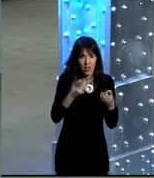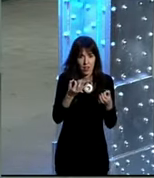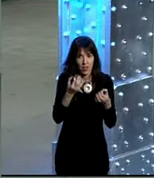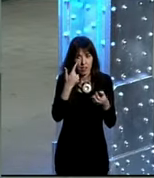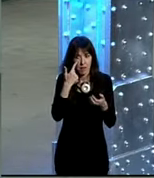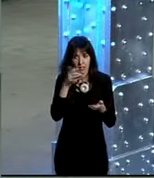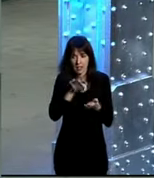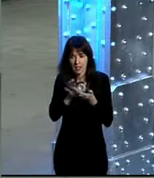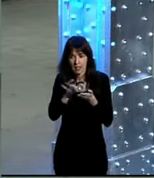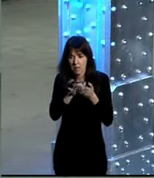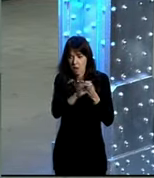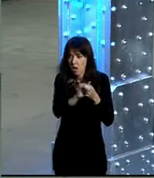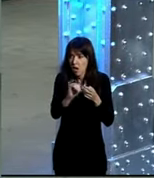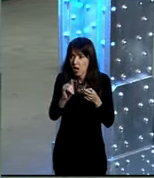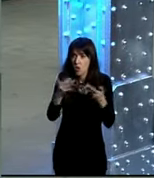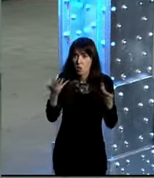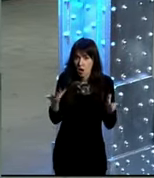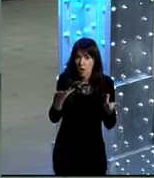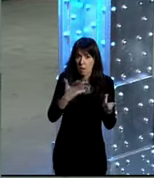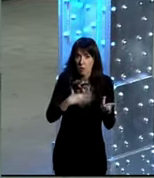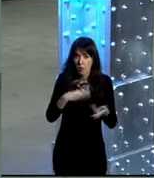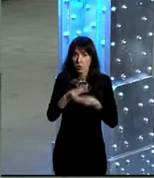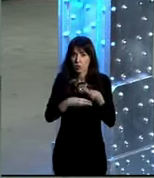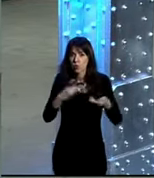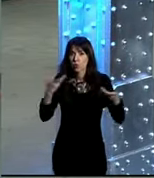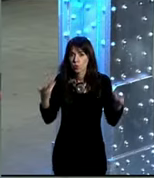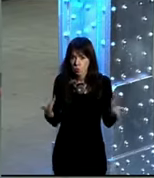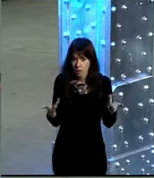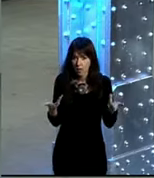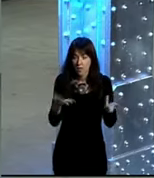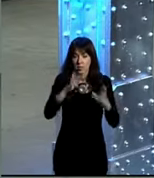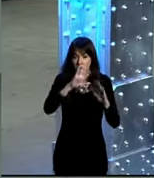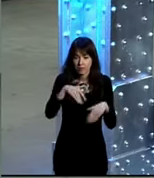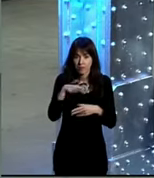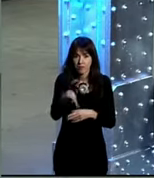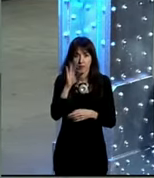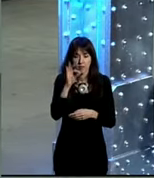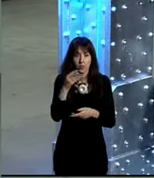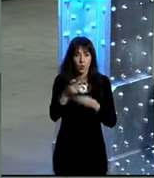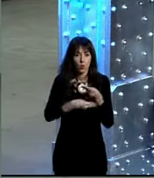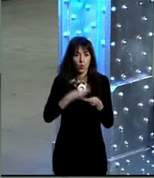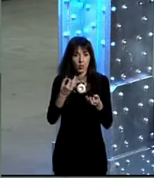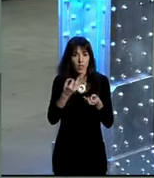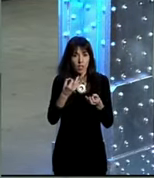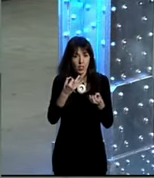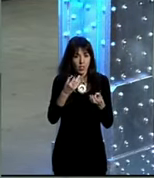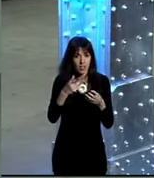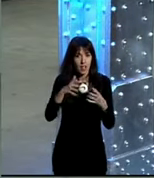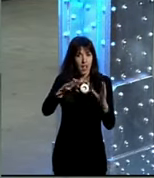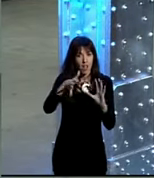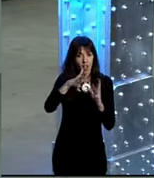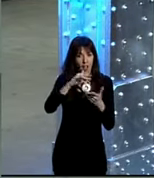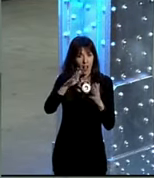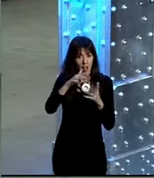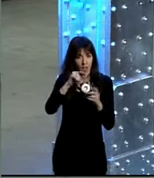that we could take advantage of. So we finally decided to use geocaching as our tool. We partnered up with the city's